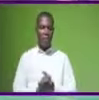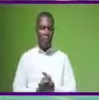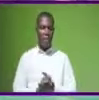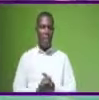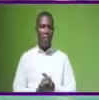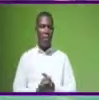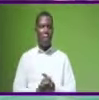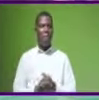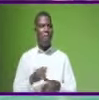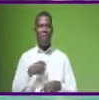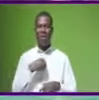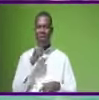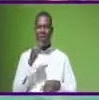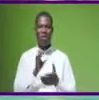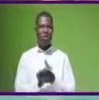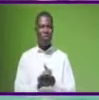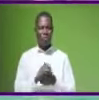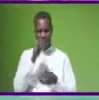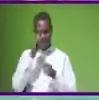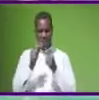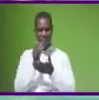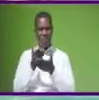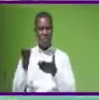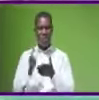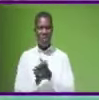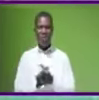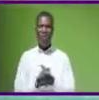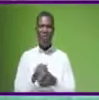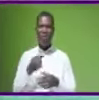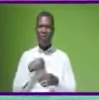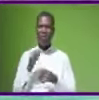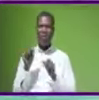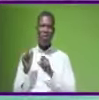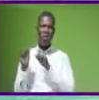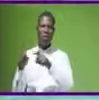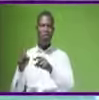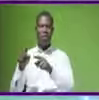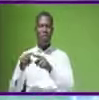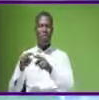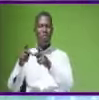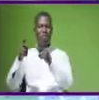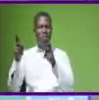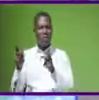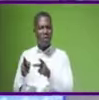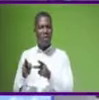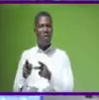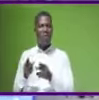Na meno menyo bia niame binti mintu min ko baby.